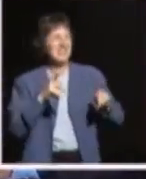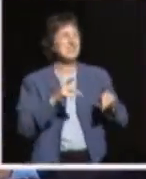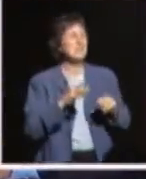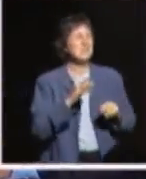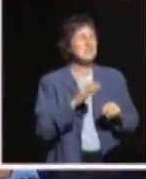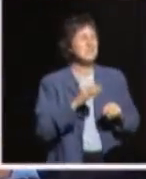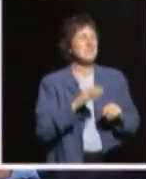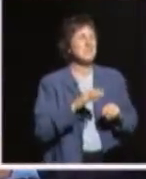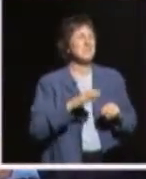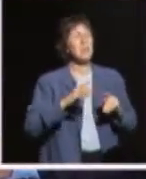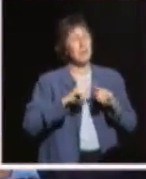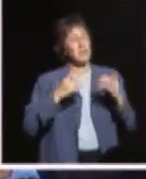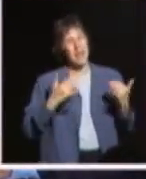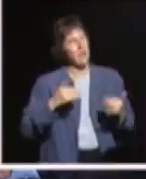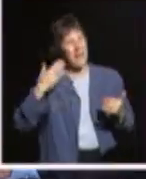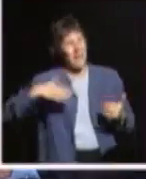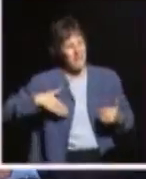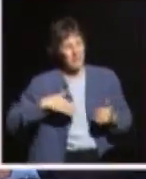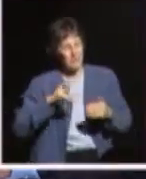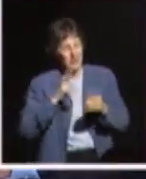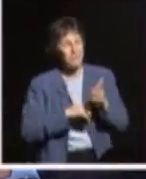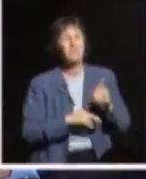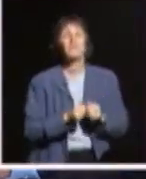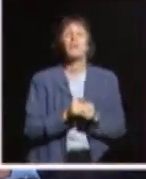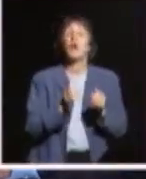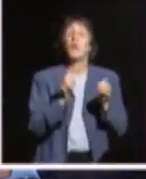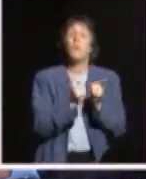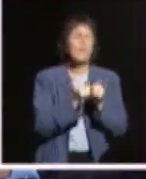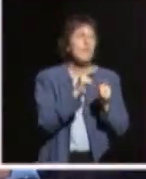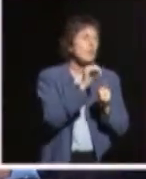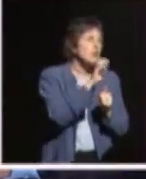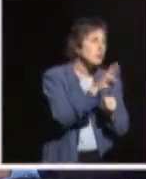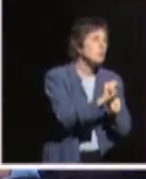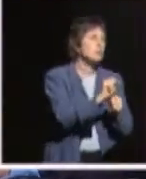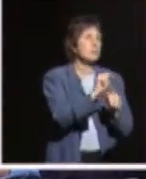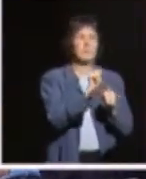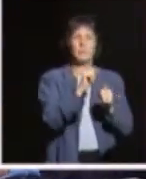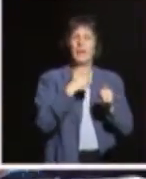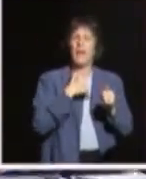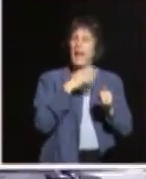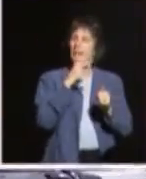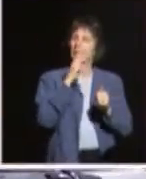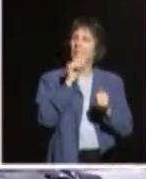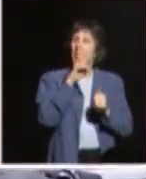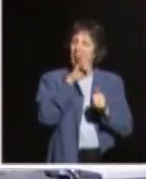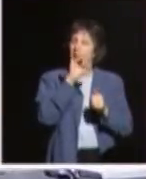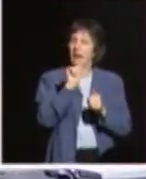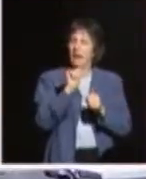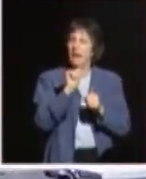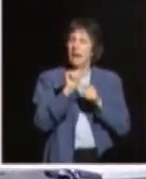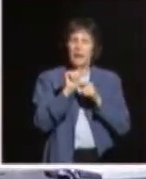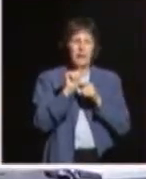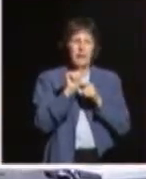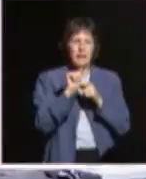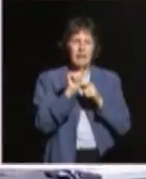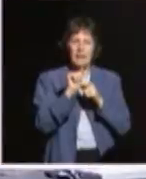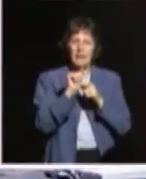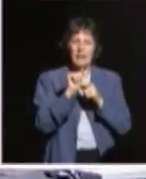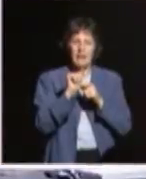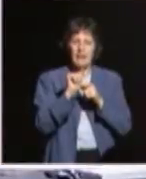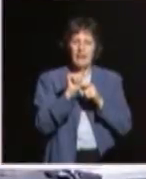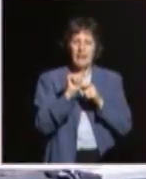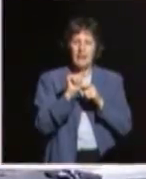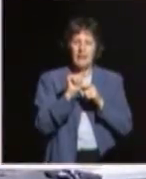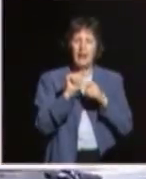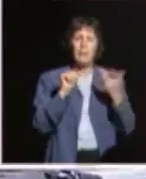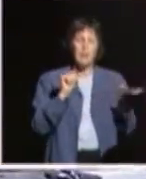challenges today, with the news media absolutely overcome with Wall Street's inability